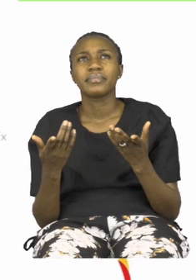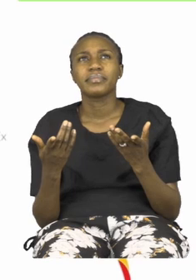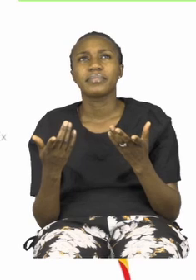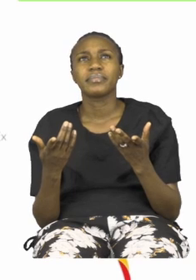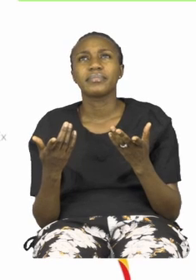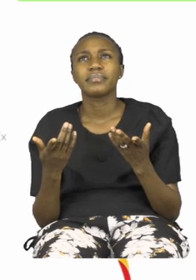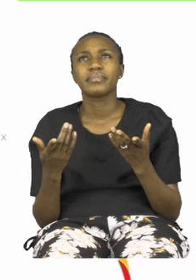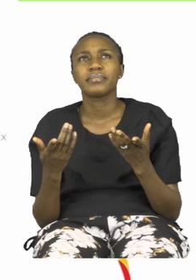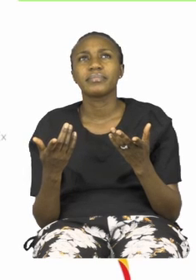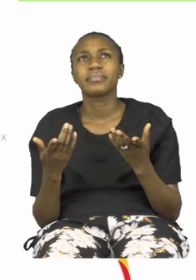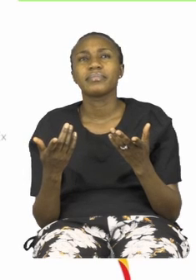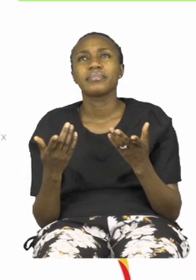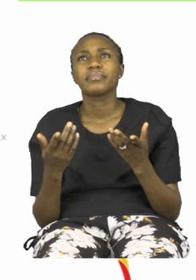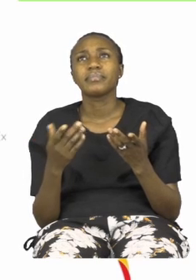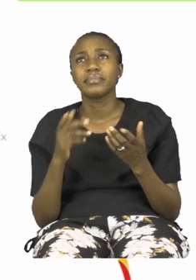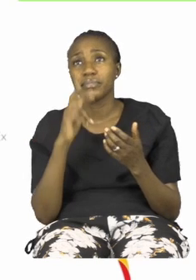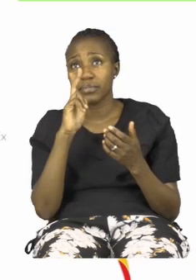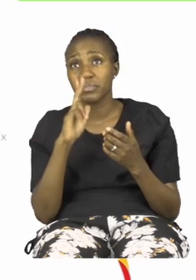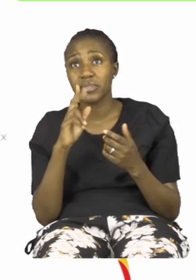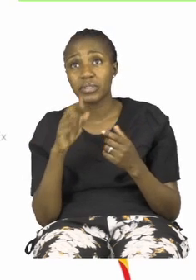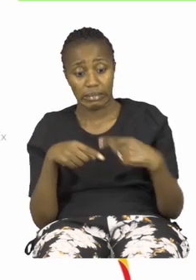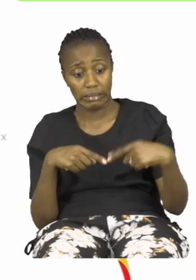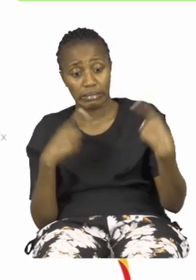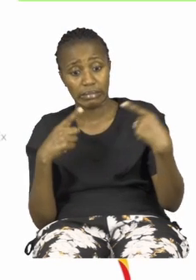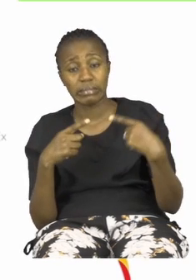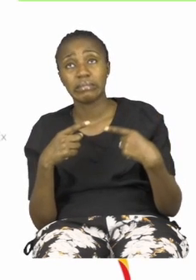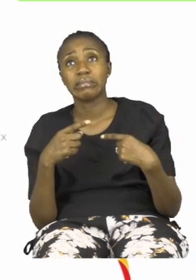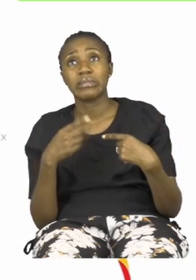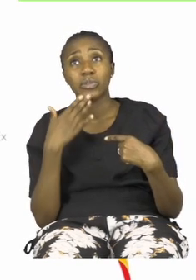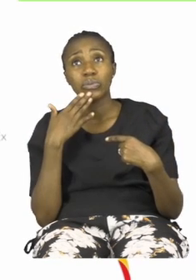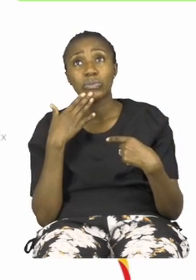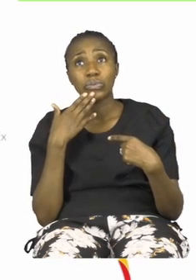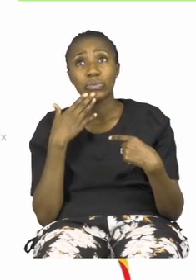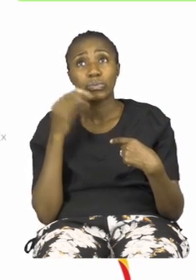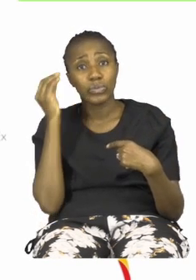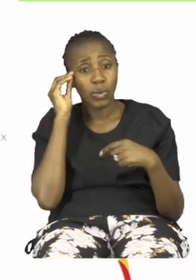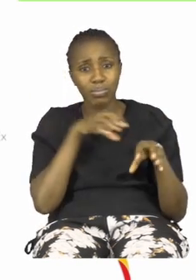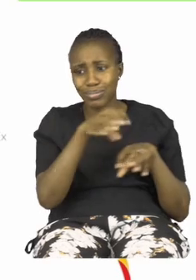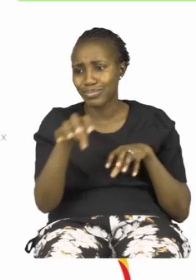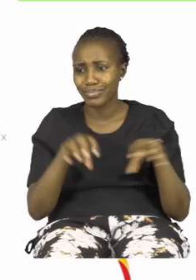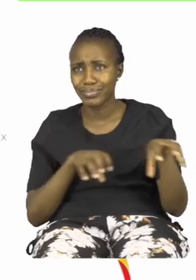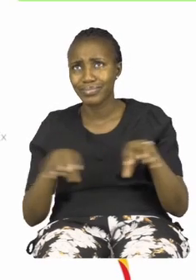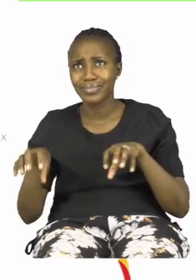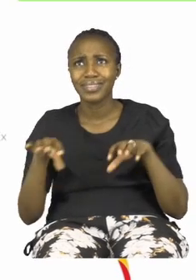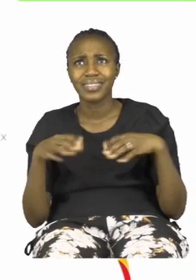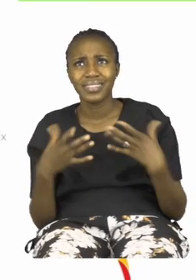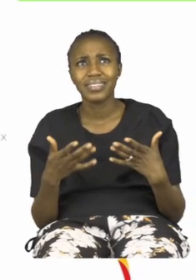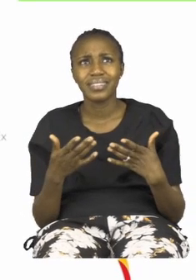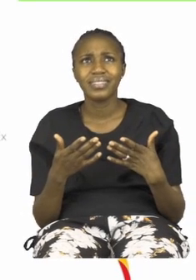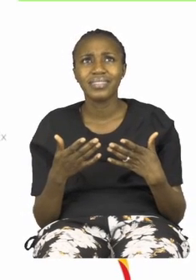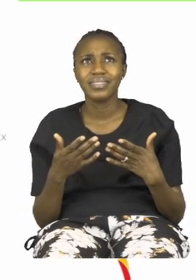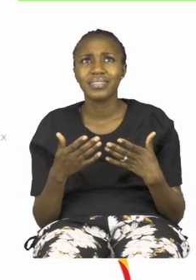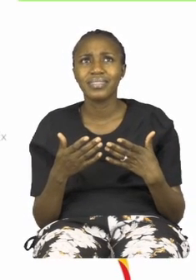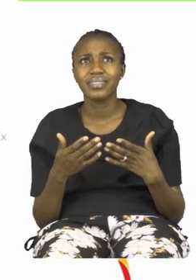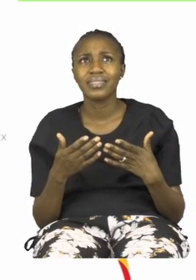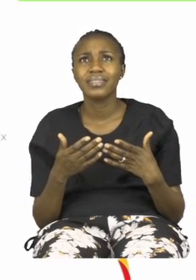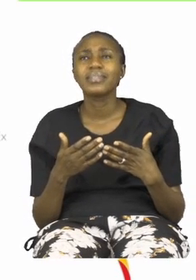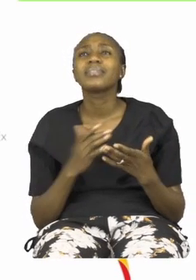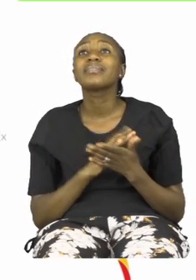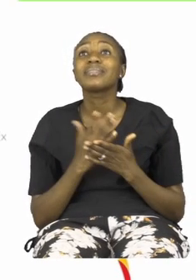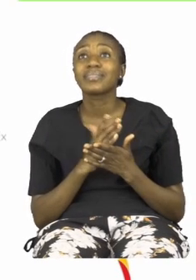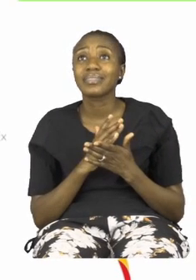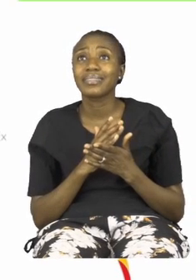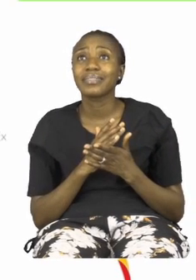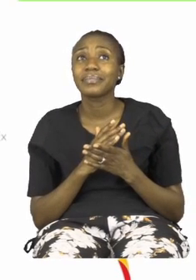specific character that you have to fight against. You have to know what their specific move sets are. You have to, now some guys go to the extra mile of